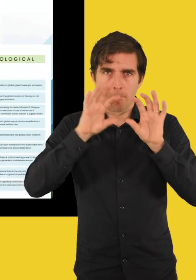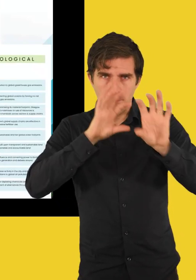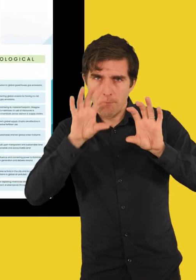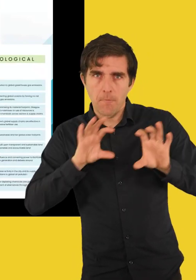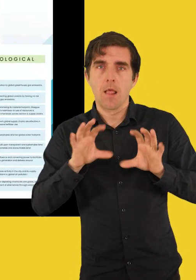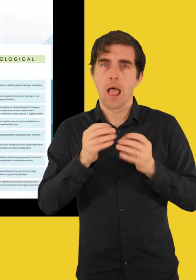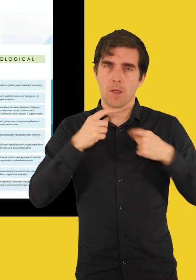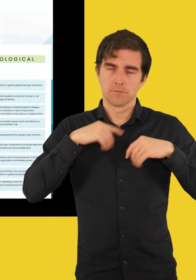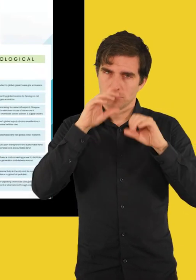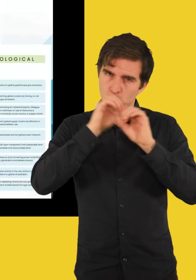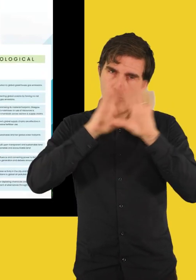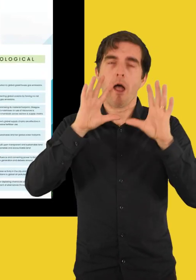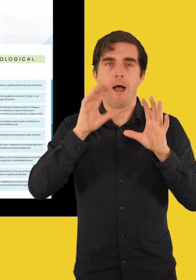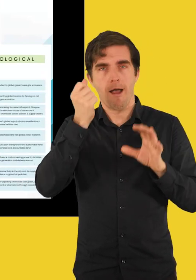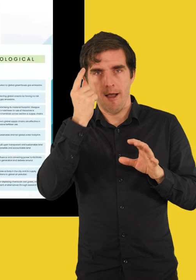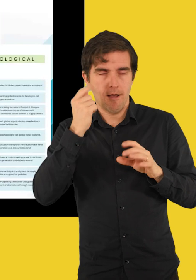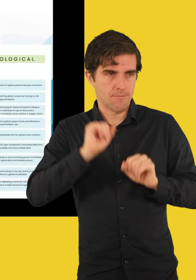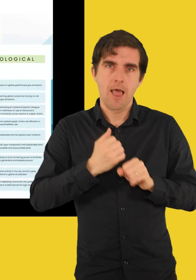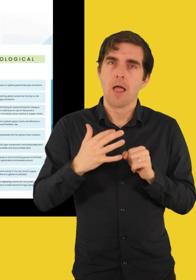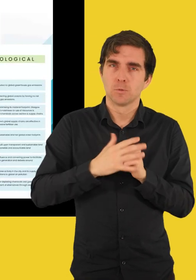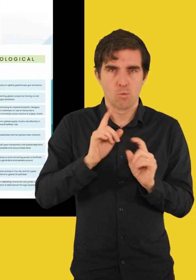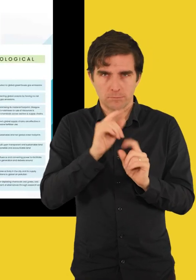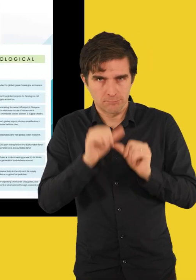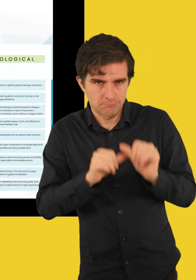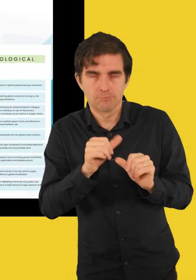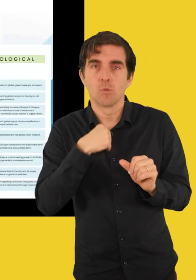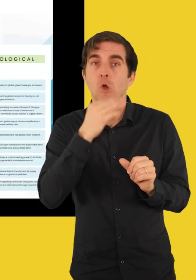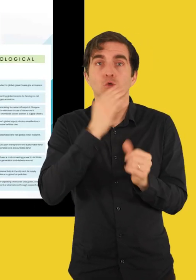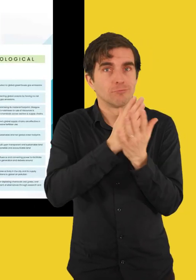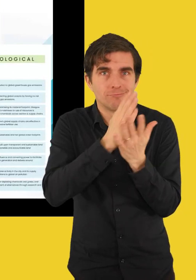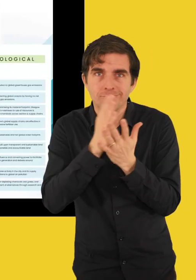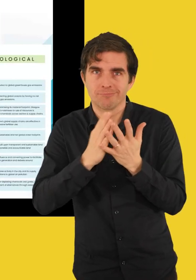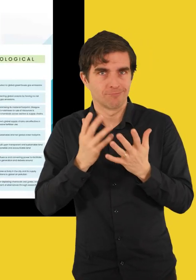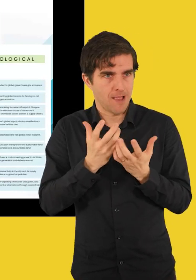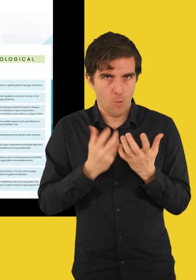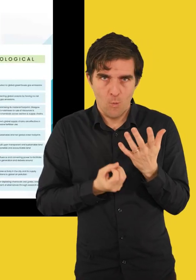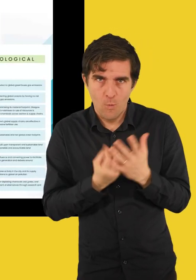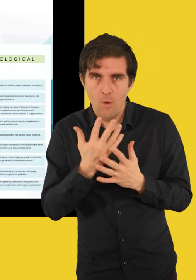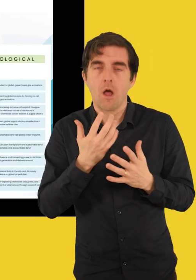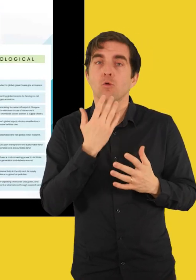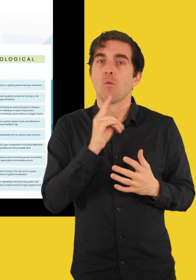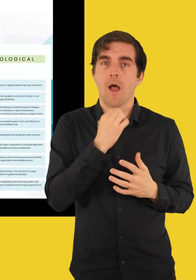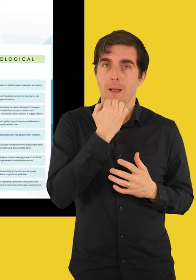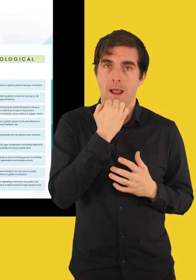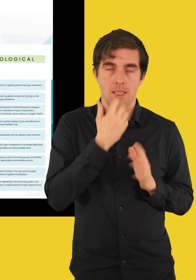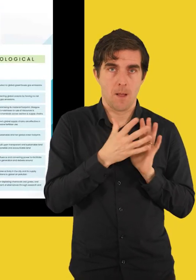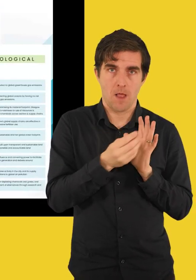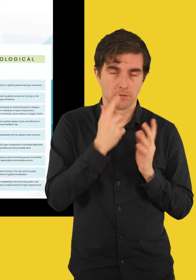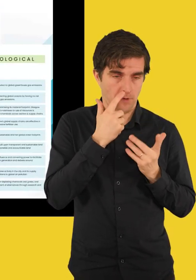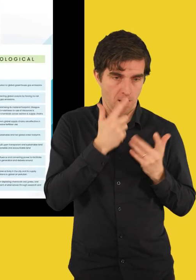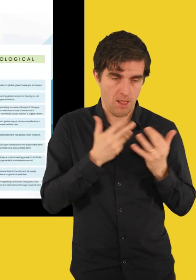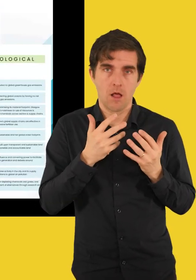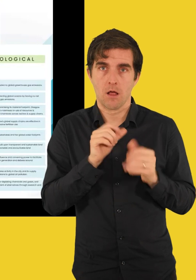for giving us an indication in relation to progress. In Glasgow, we're using the indicators as part of the development of mathematical